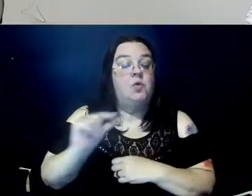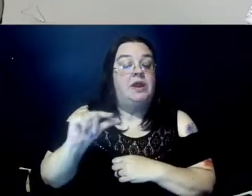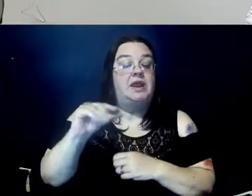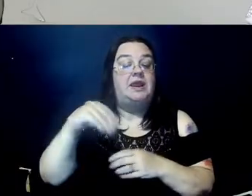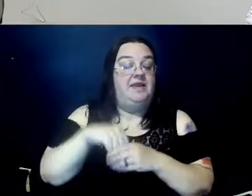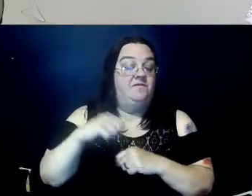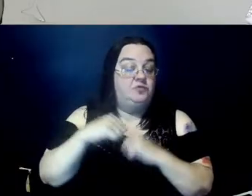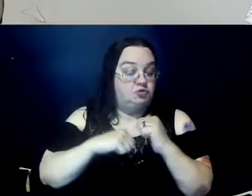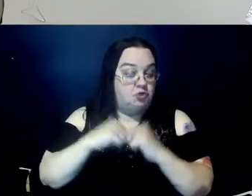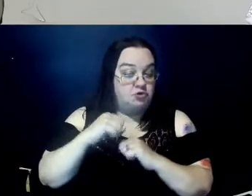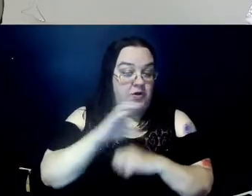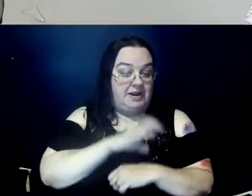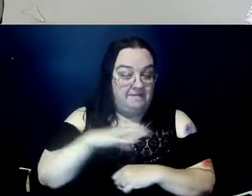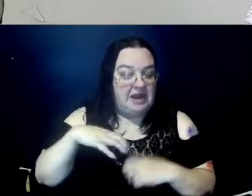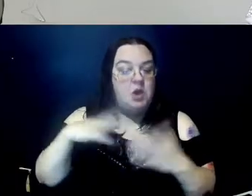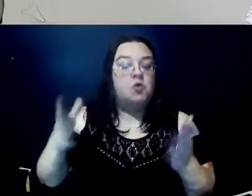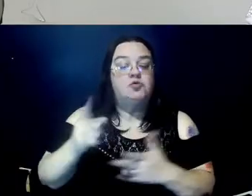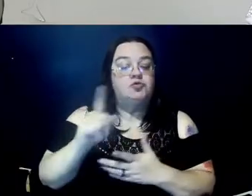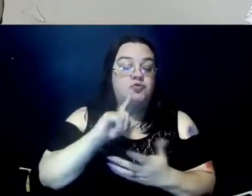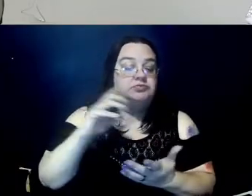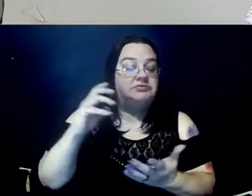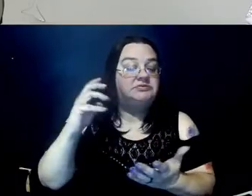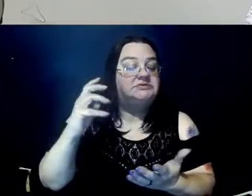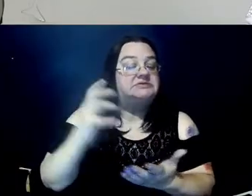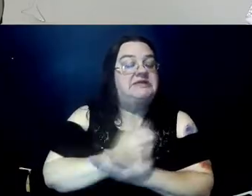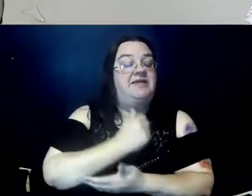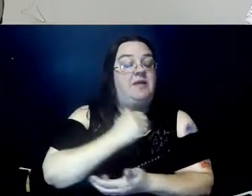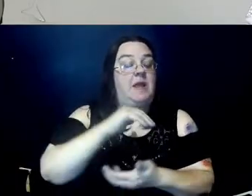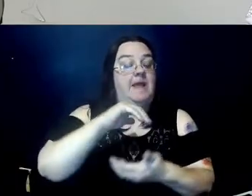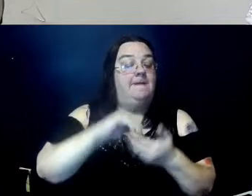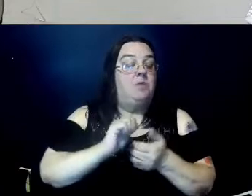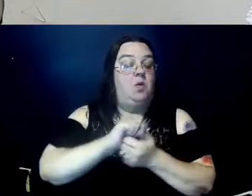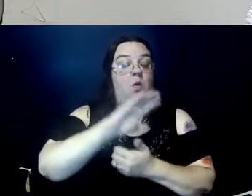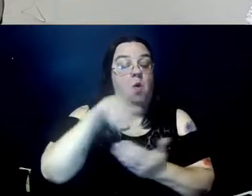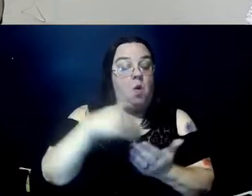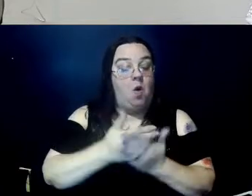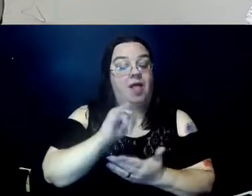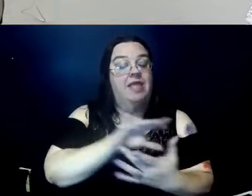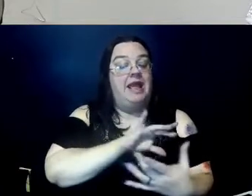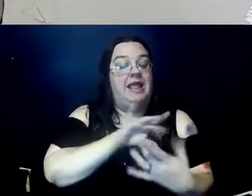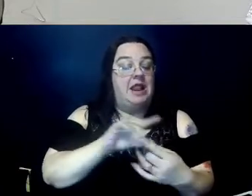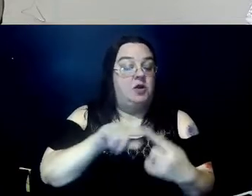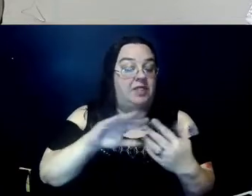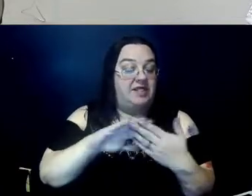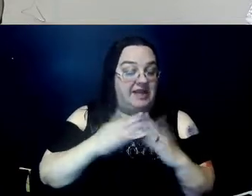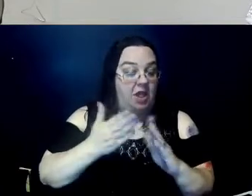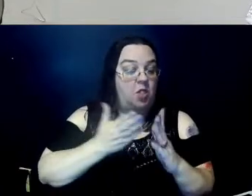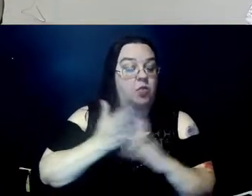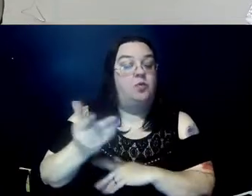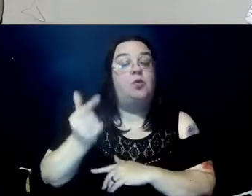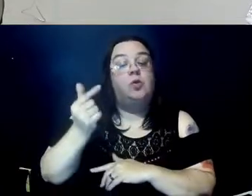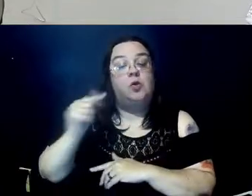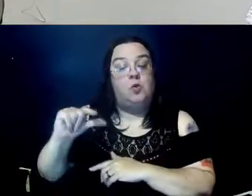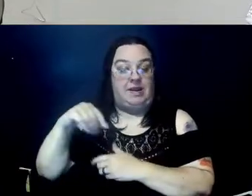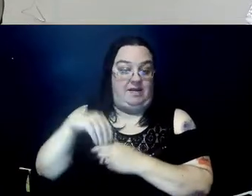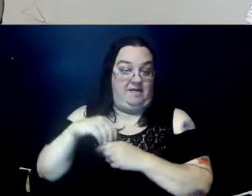all of those that are connected to the town through the Green Infrastructure Committee. I